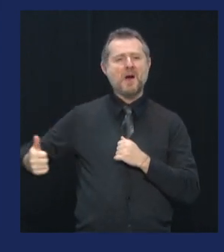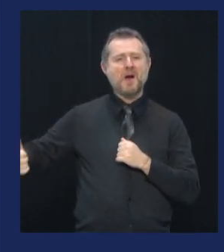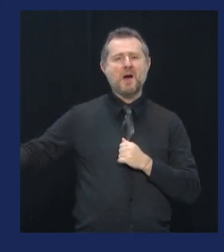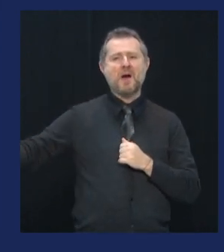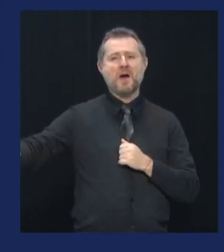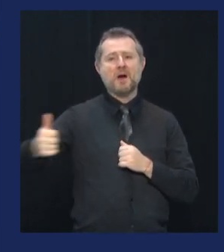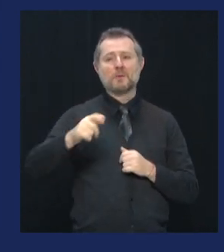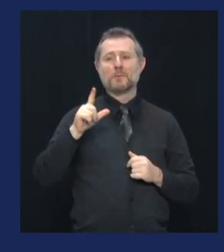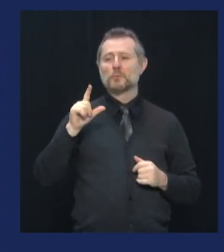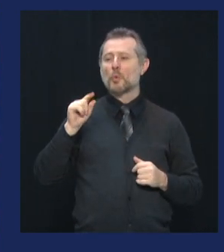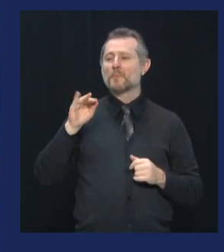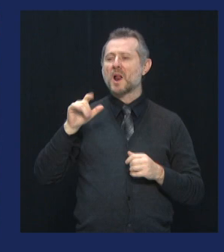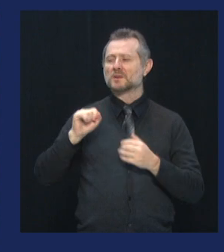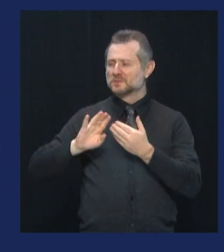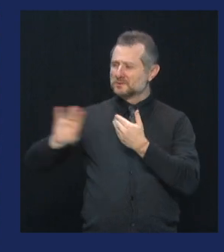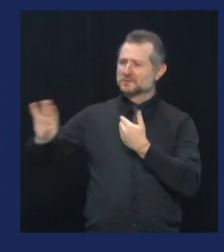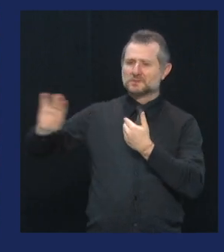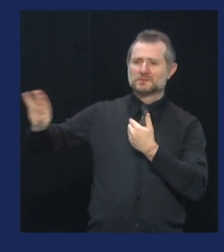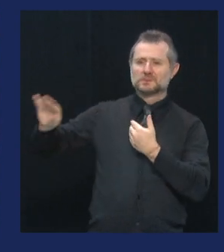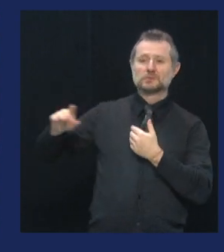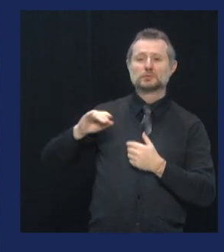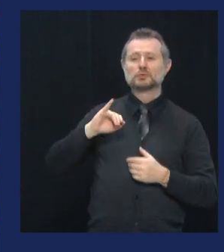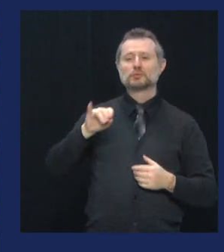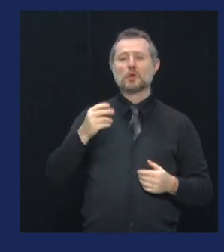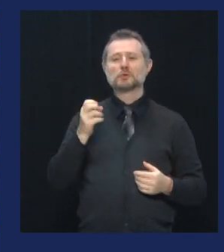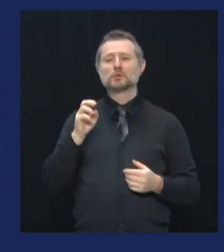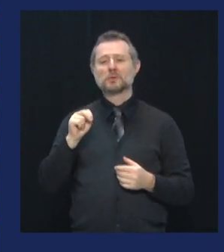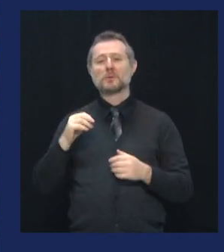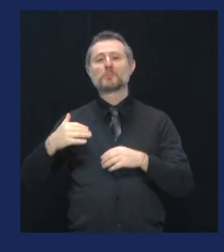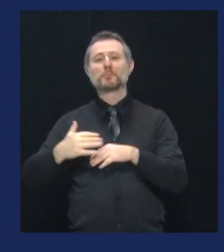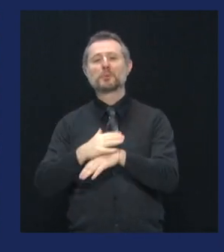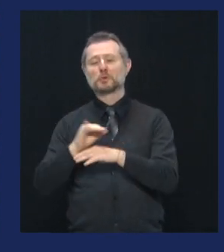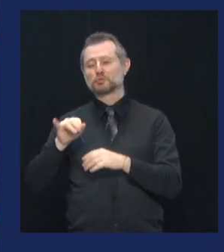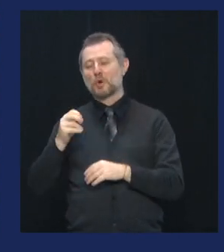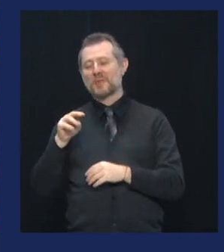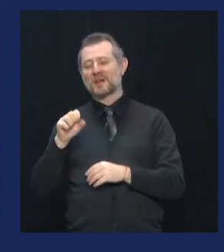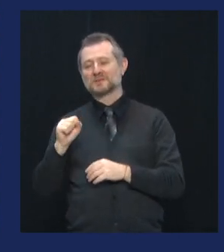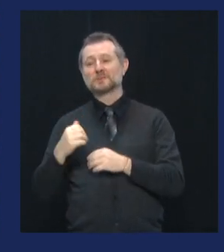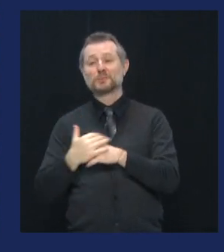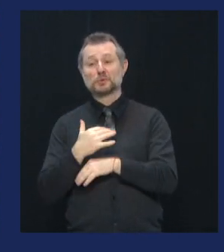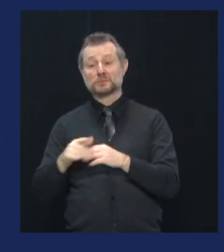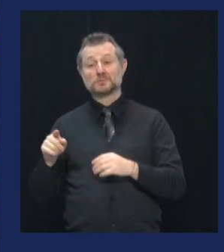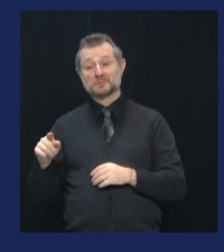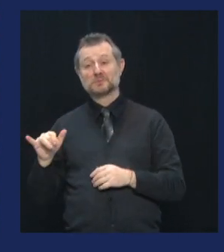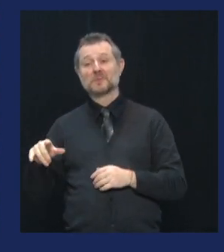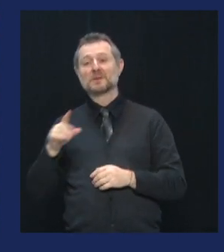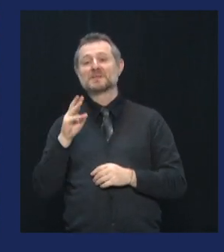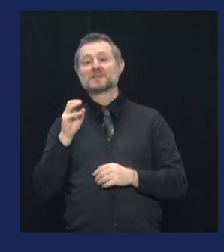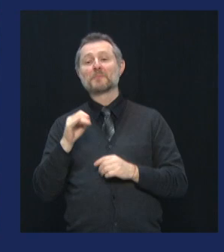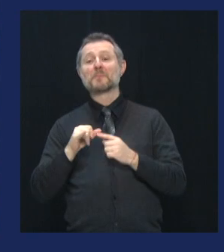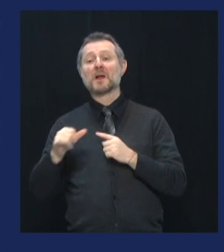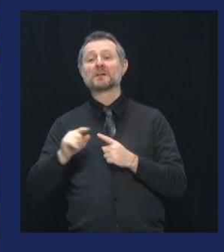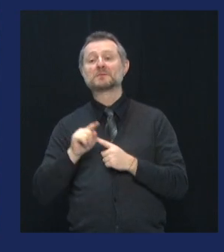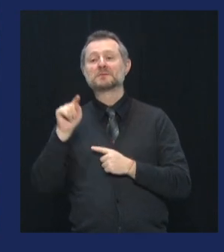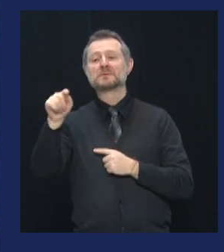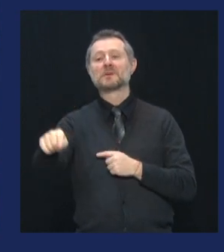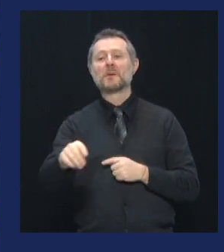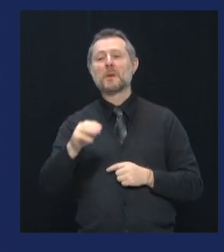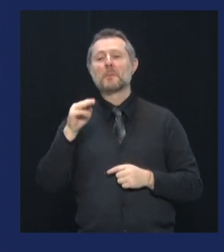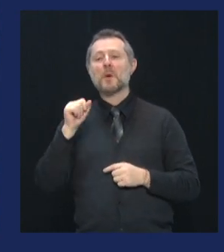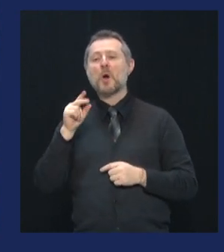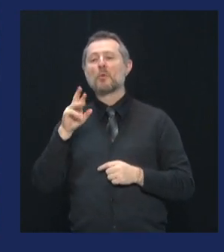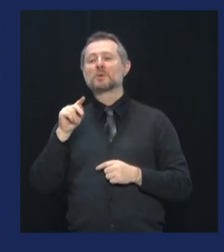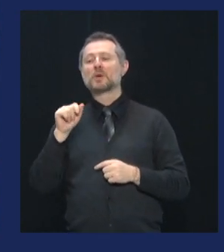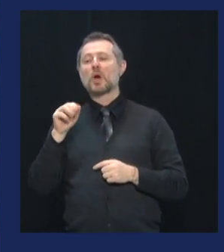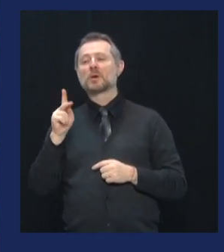Jones Beach and located more than 60 miles off Montauk Point, respectively. Don't worry, neither will be